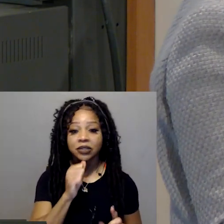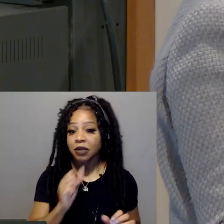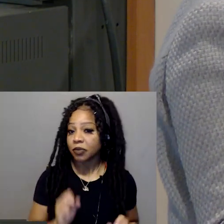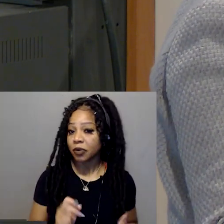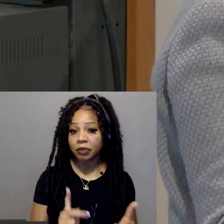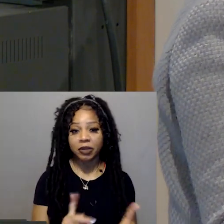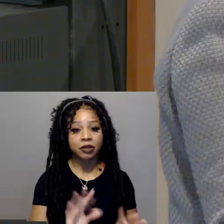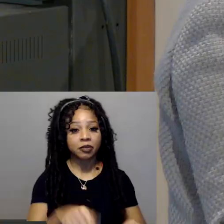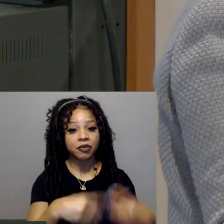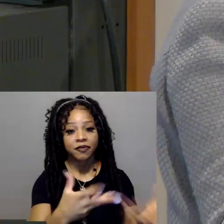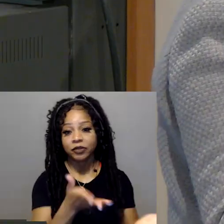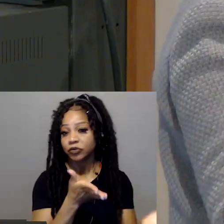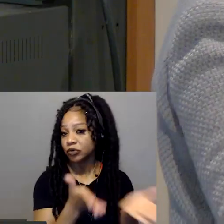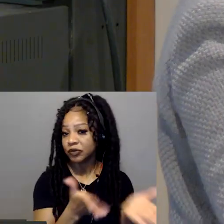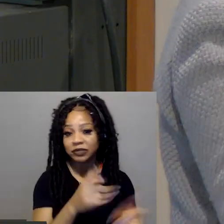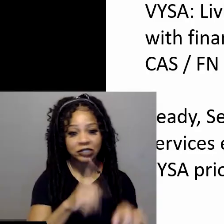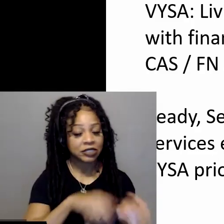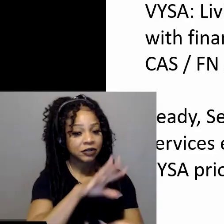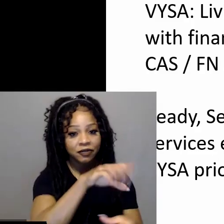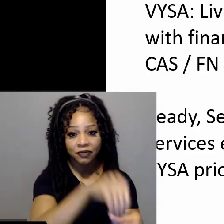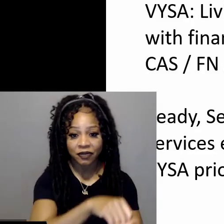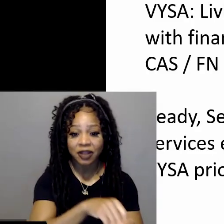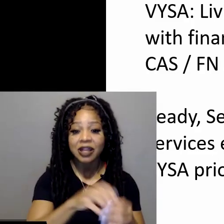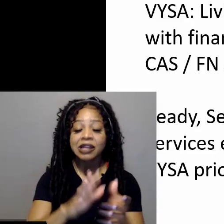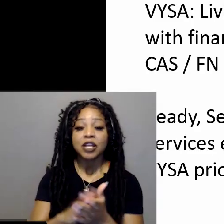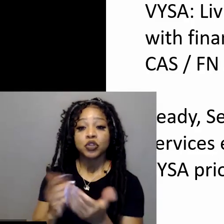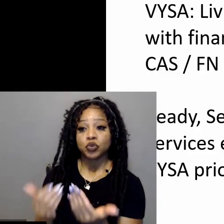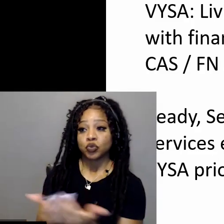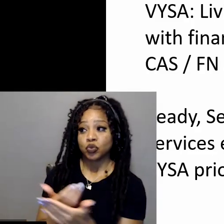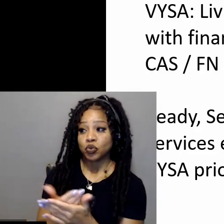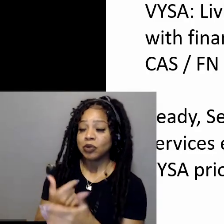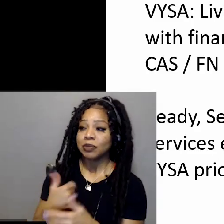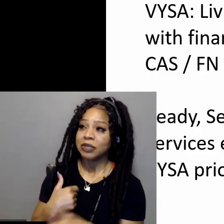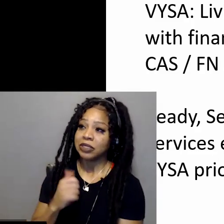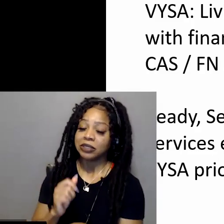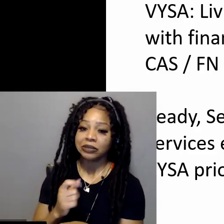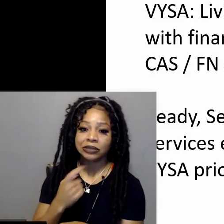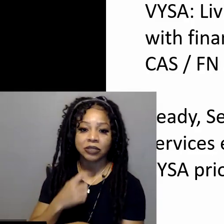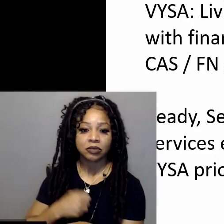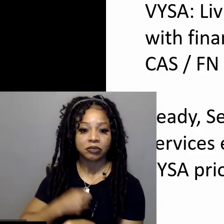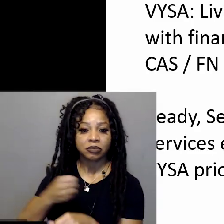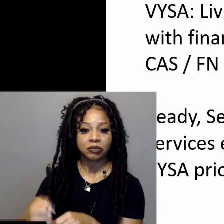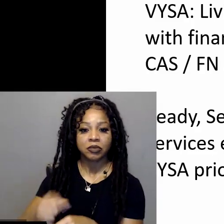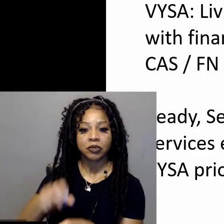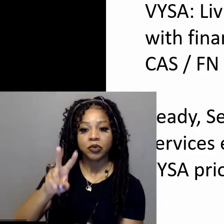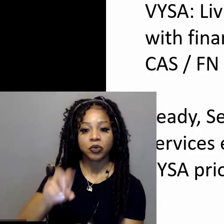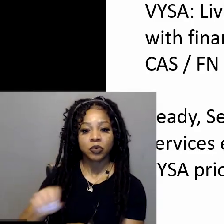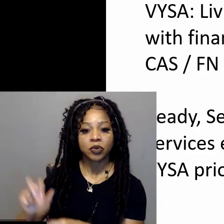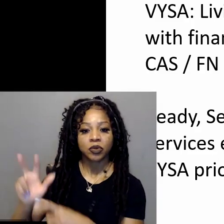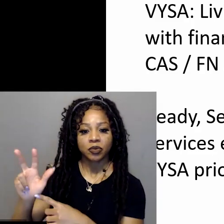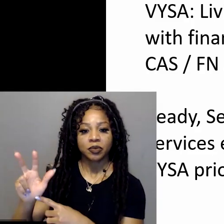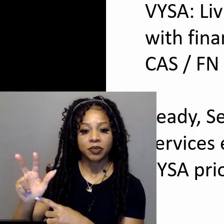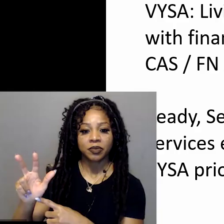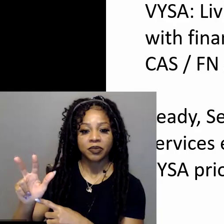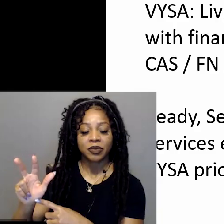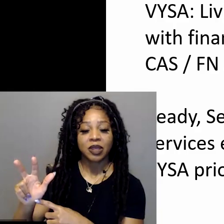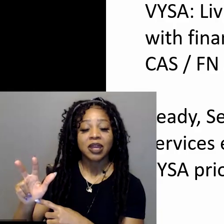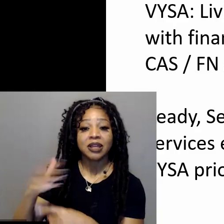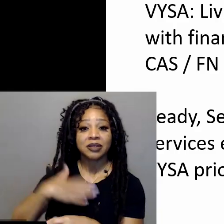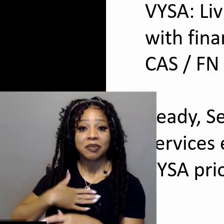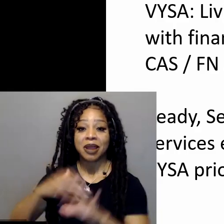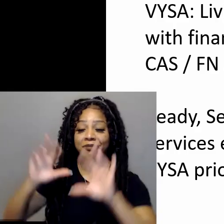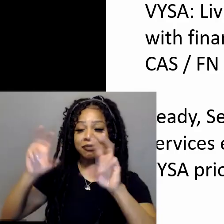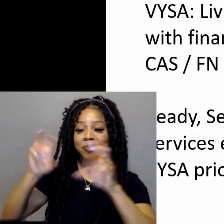provide services. So this is new-ish in my world. I've been practicing at the clinic since 2003. So in my world,